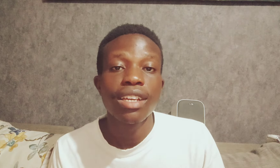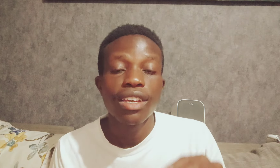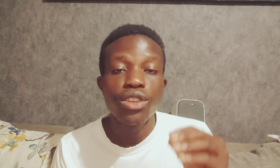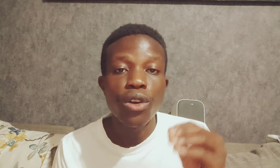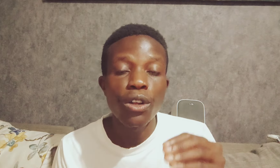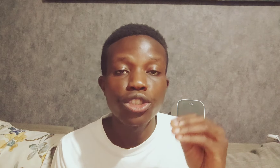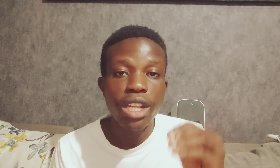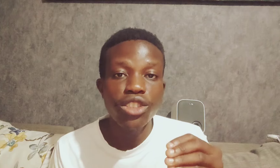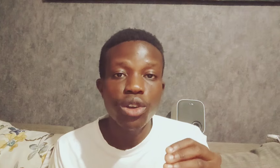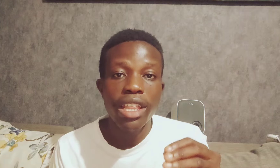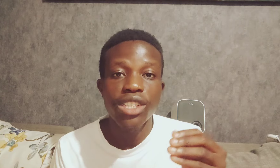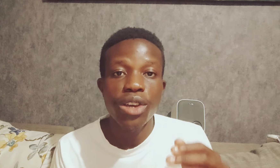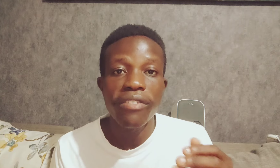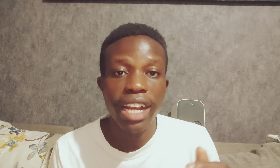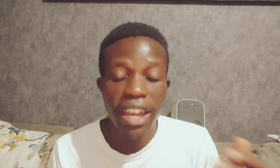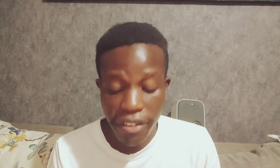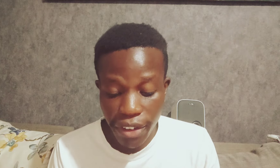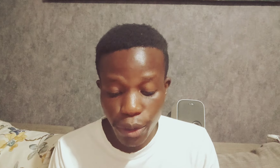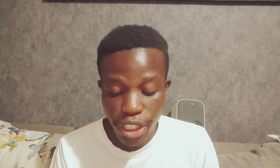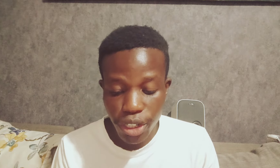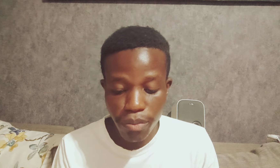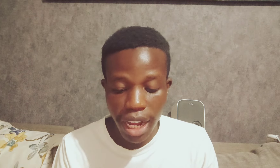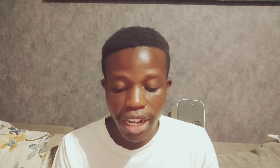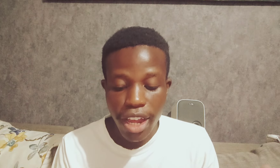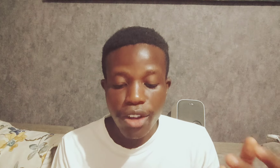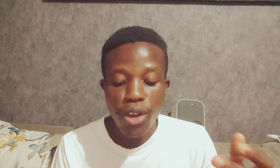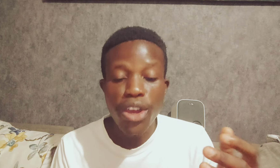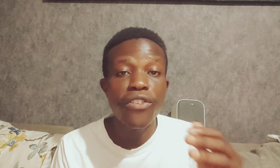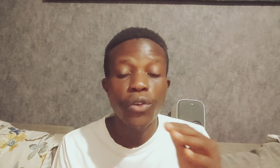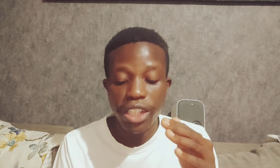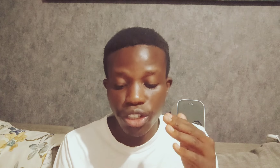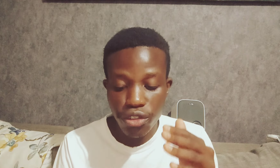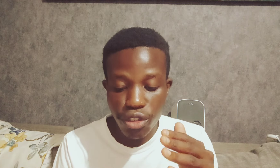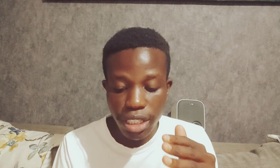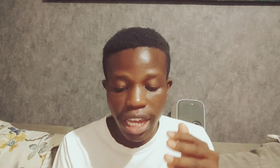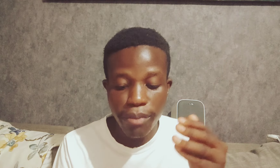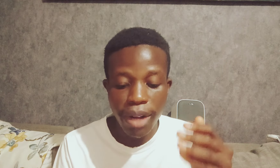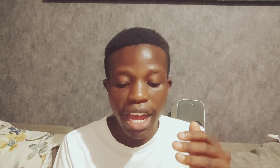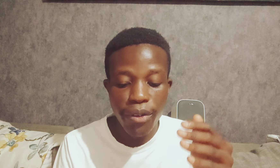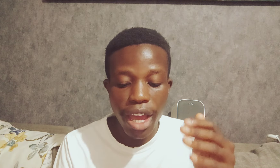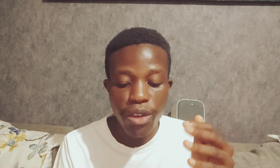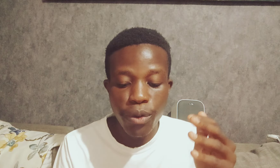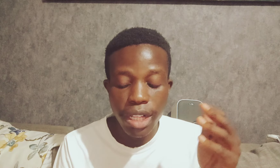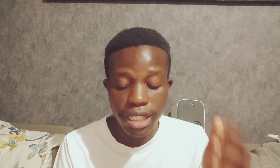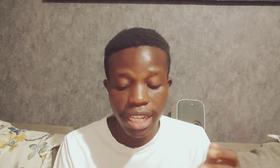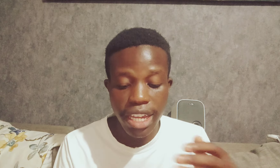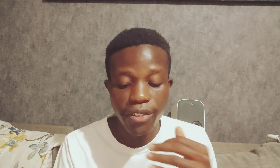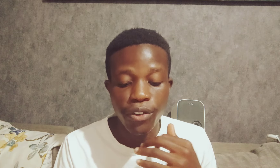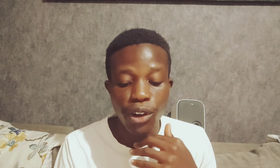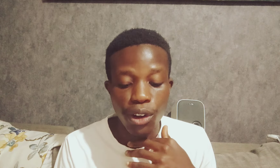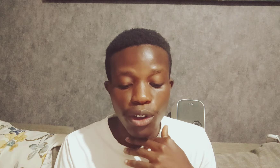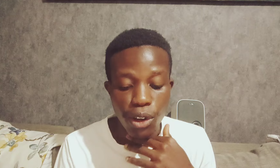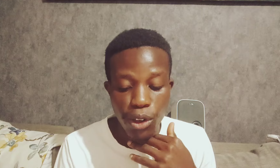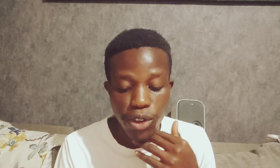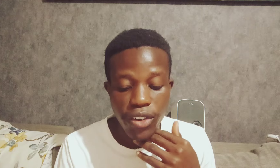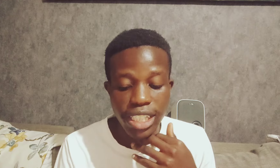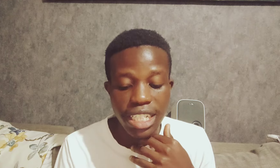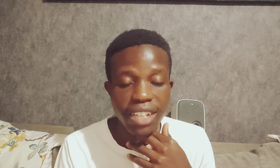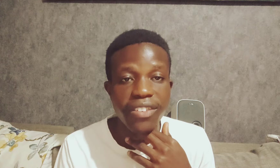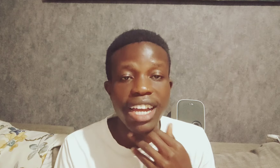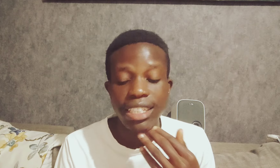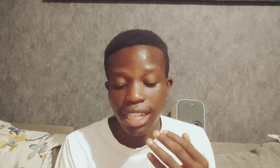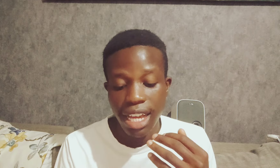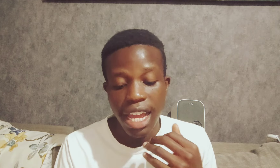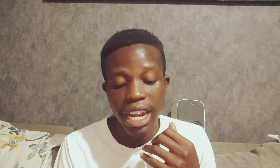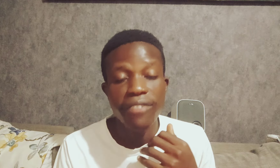is you all should ensure that you have an evacuation plan. Know your evacuation routes and plan where you will stay. Follow local